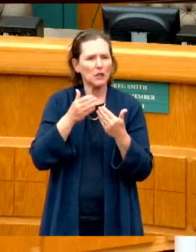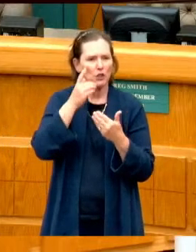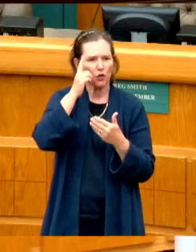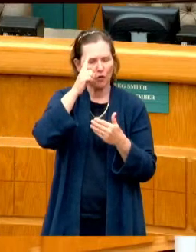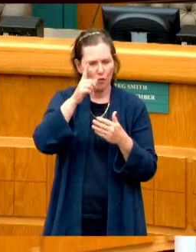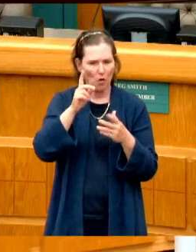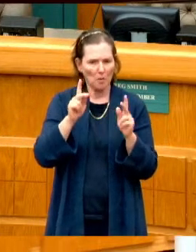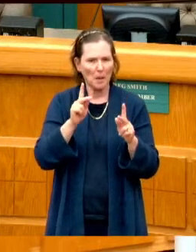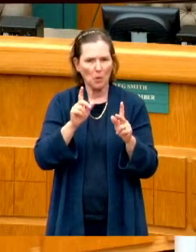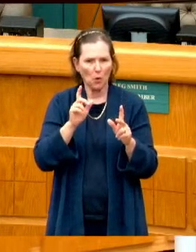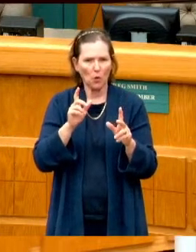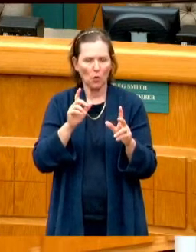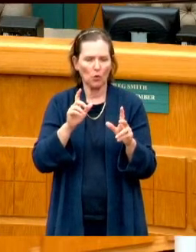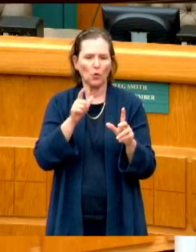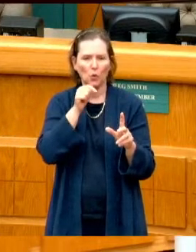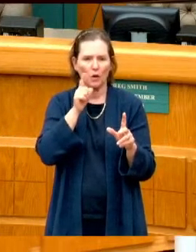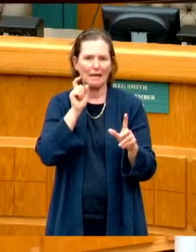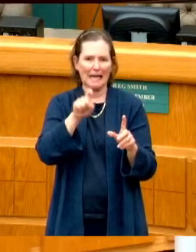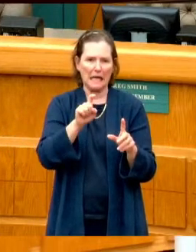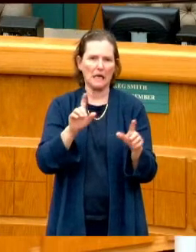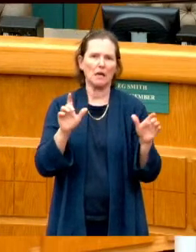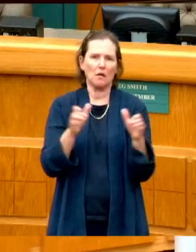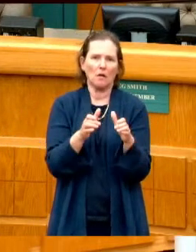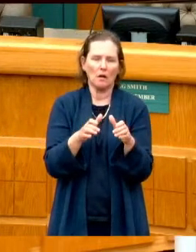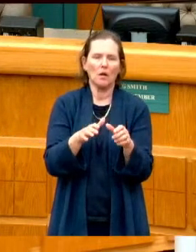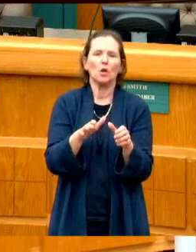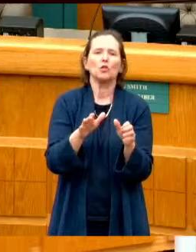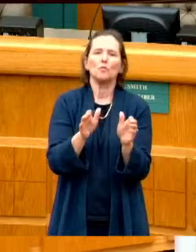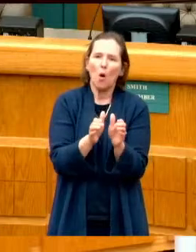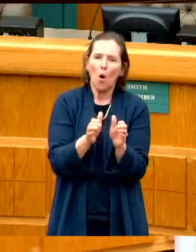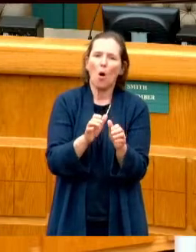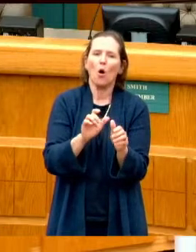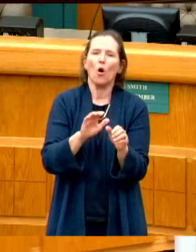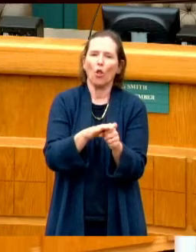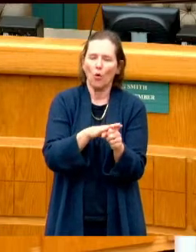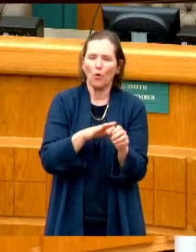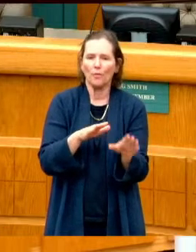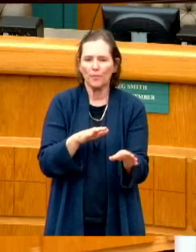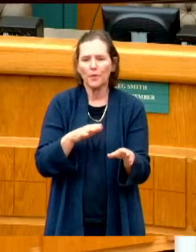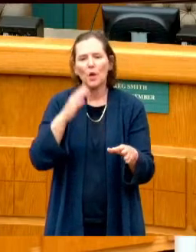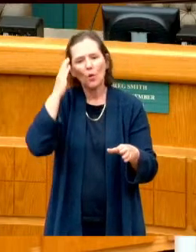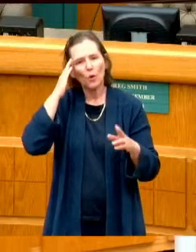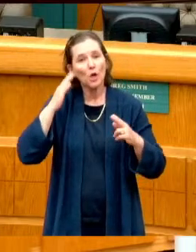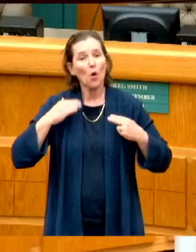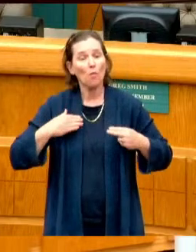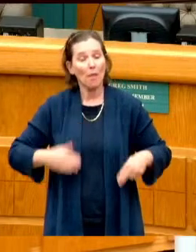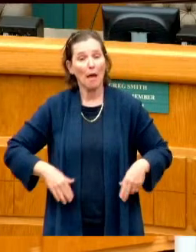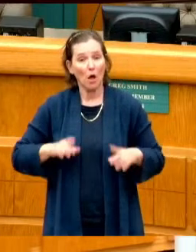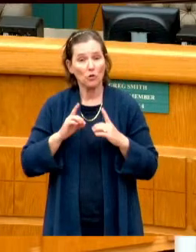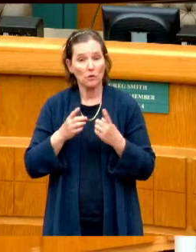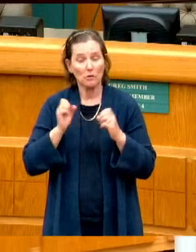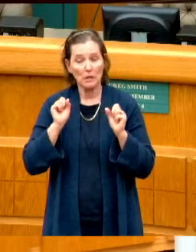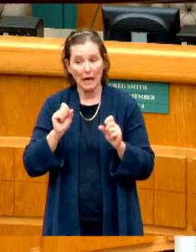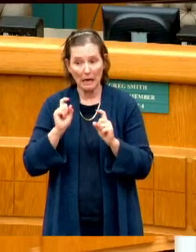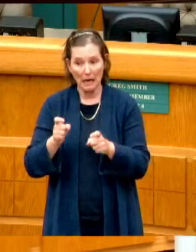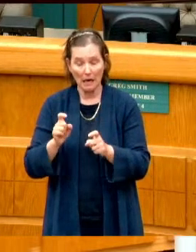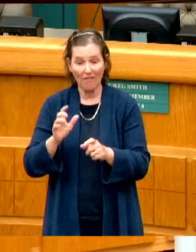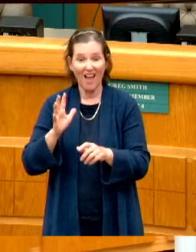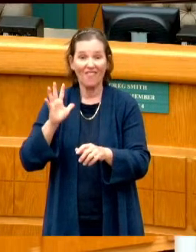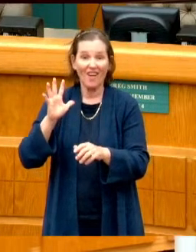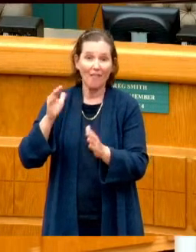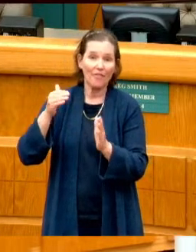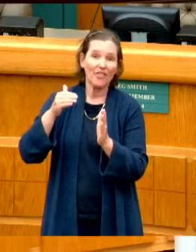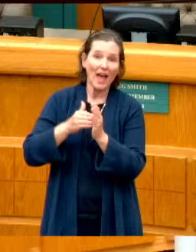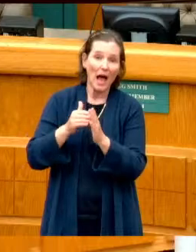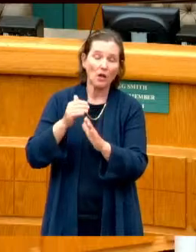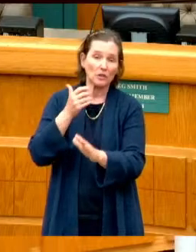to reach our critical populations. We know that the health district can administer 5,000 doses within 5 hours, and